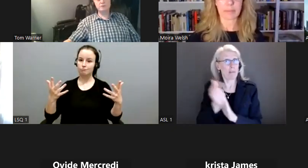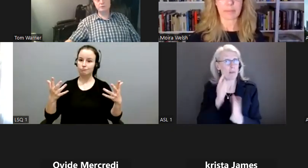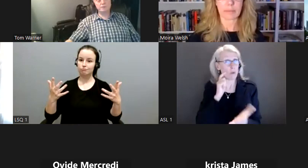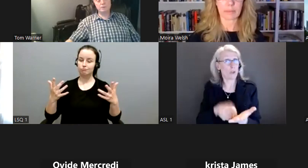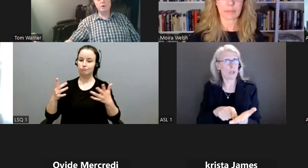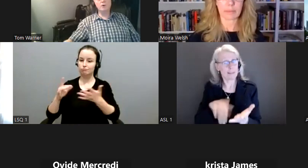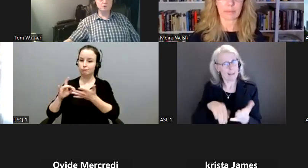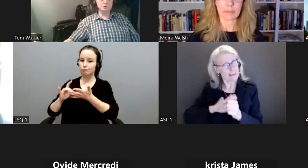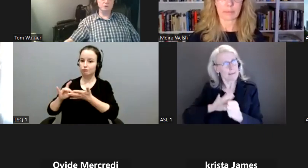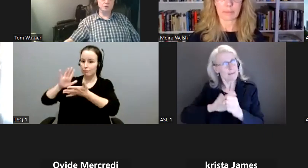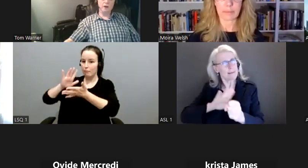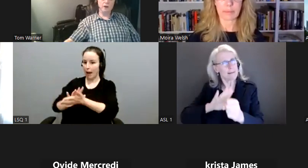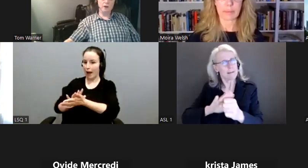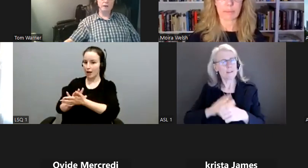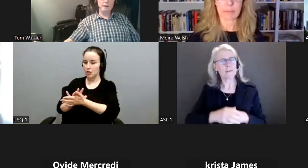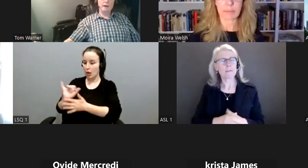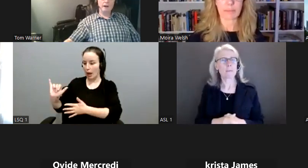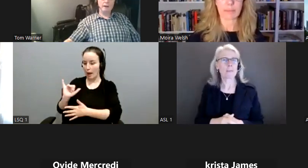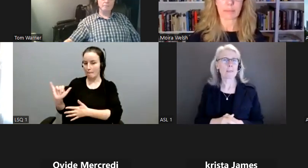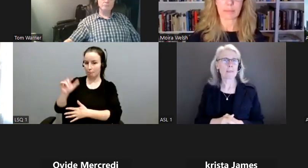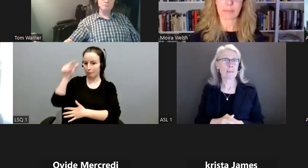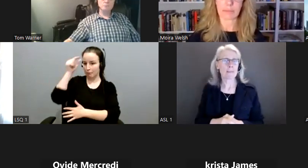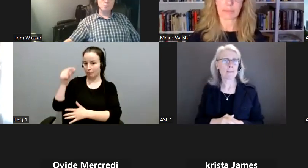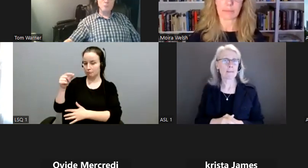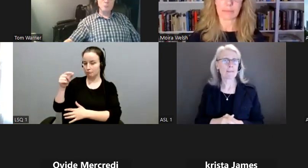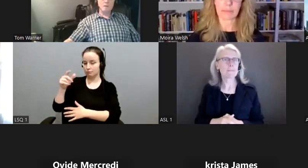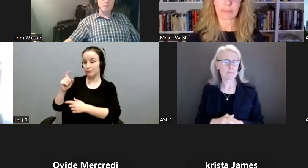there were all the issues around